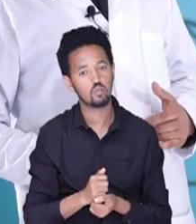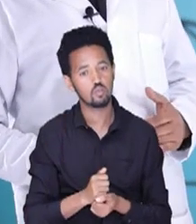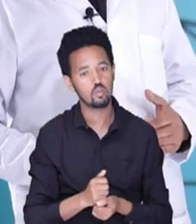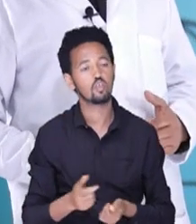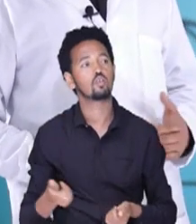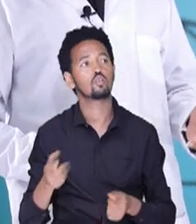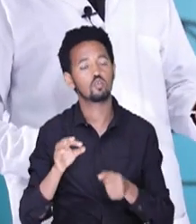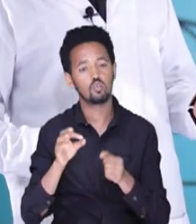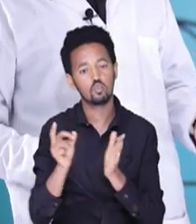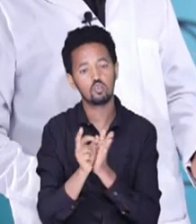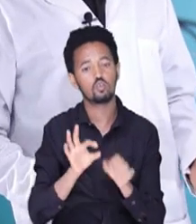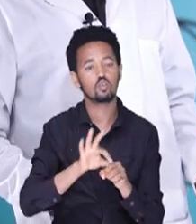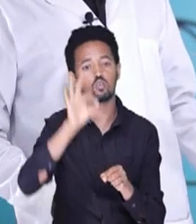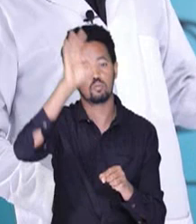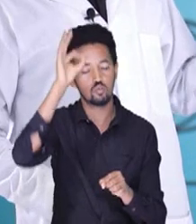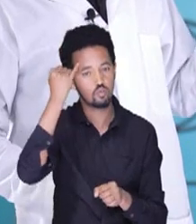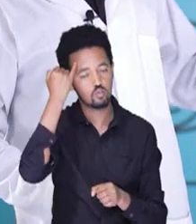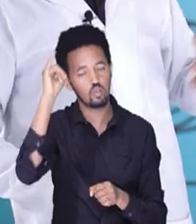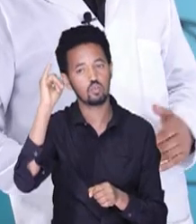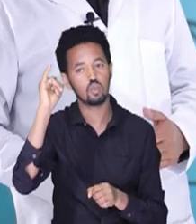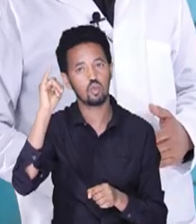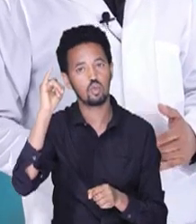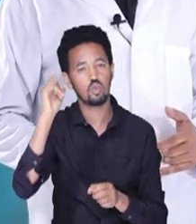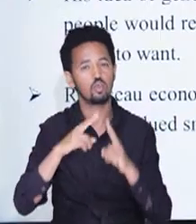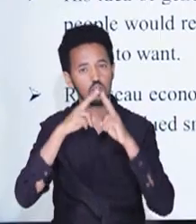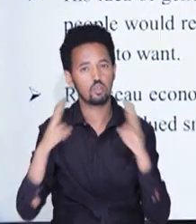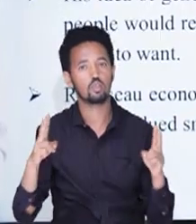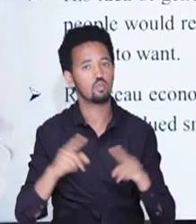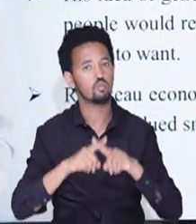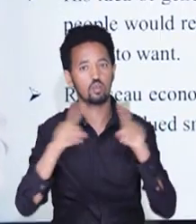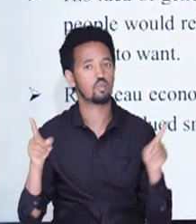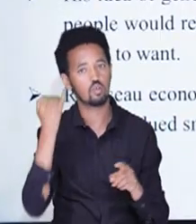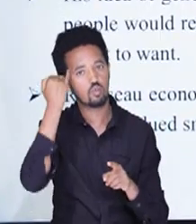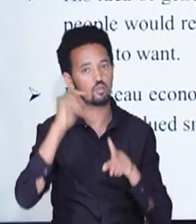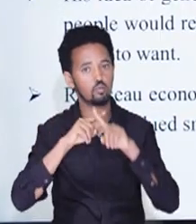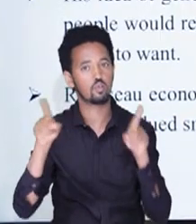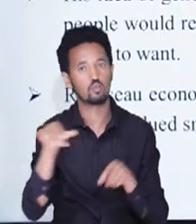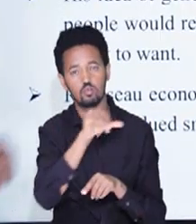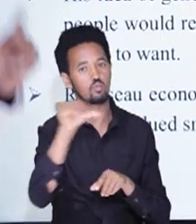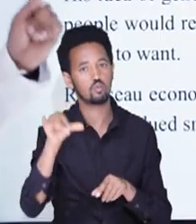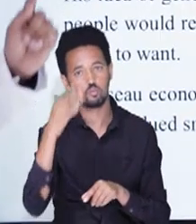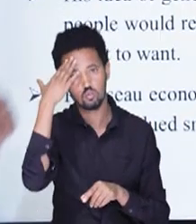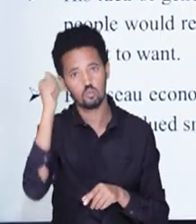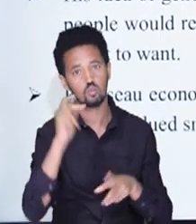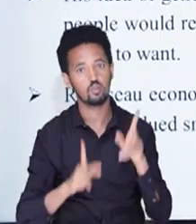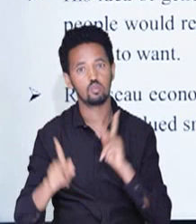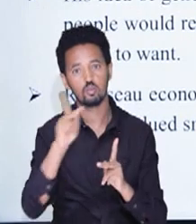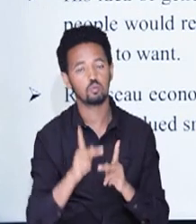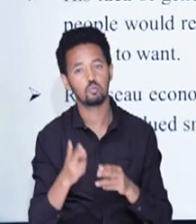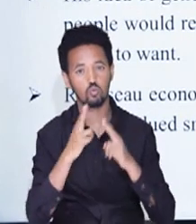He also believed in a democracy. His idea of general will is a very difficult idea, but seemed to